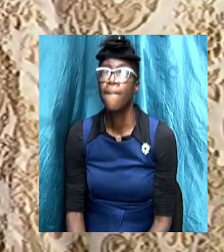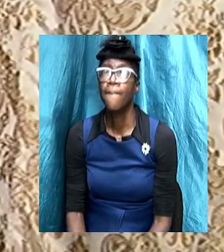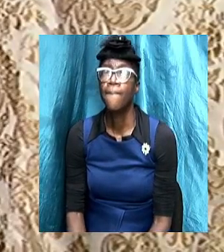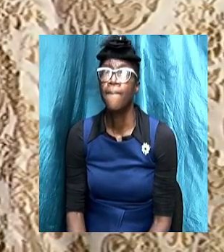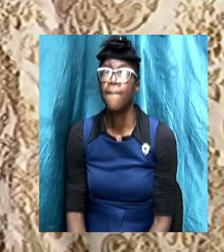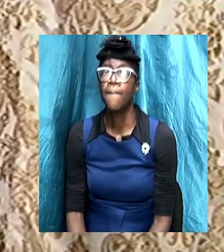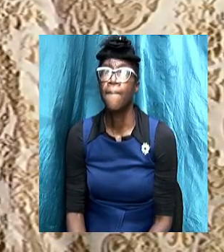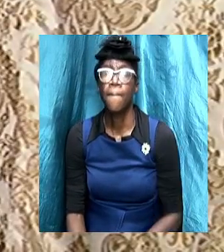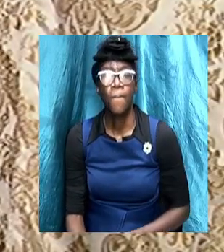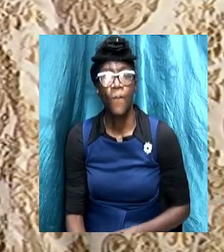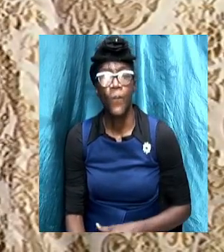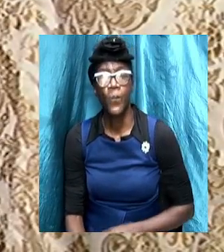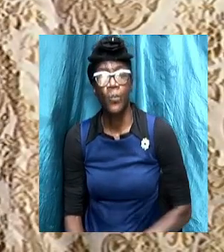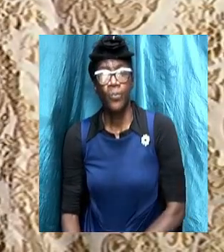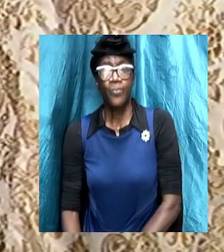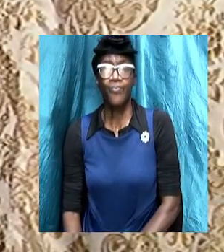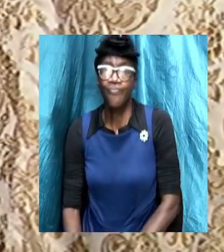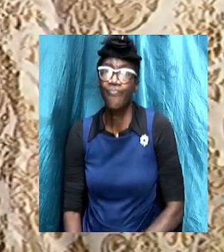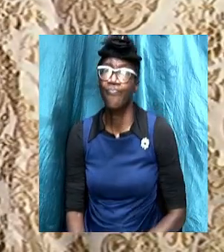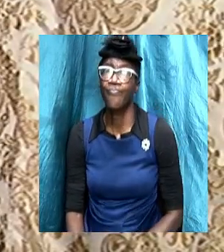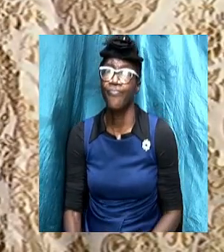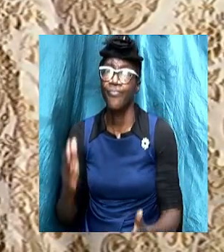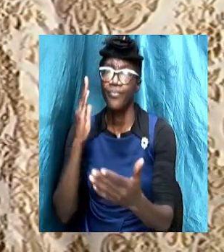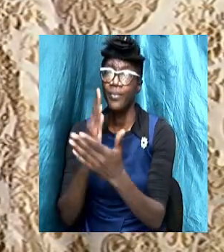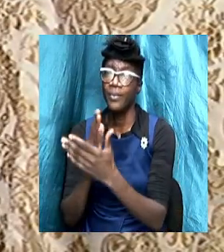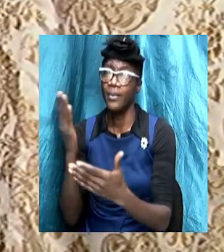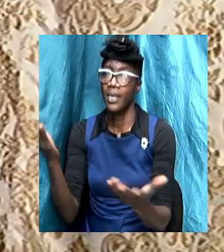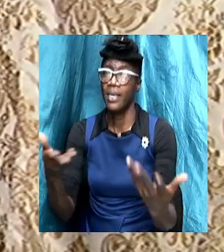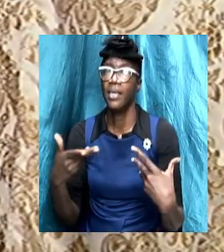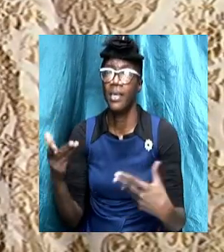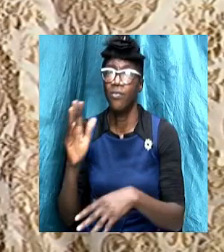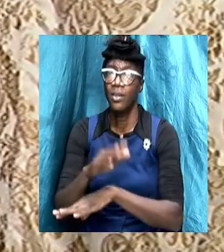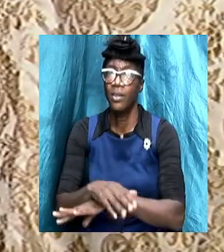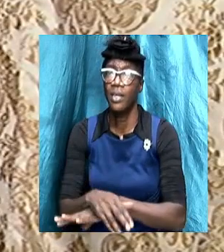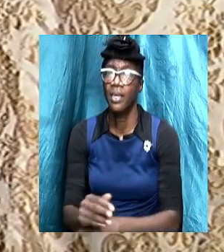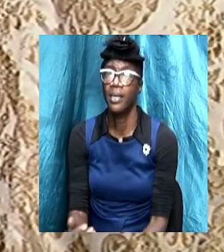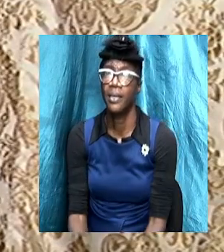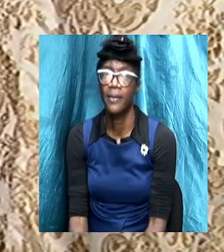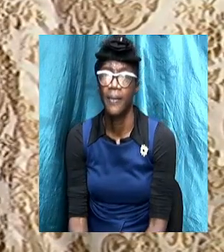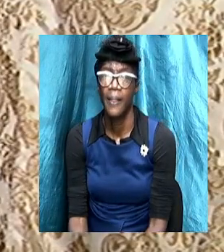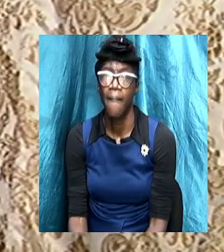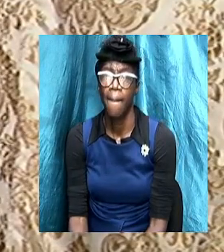I'm going to stop here for tonight. Praise God.